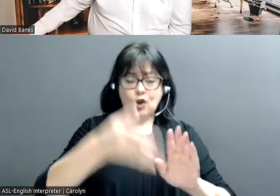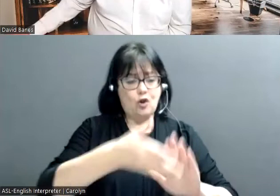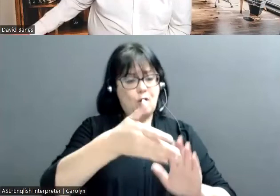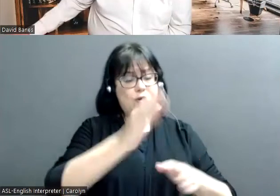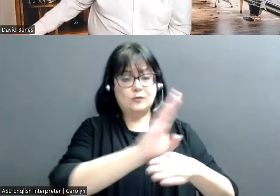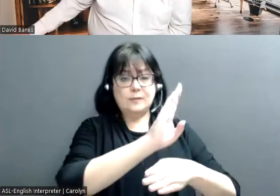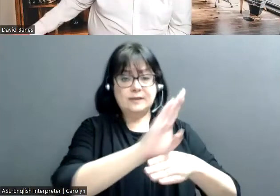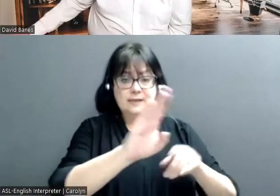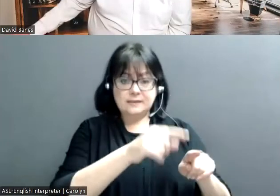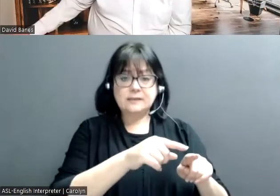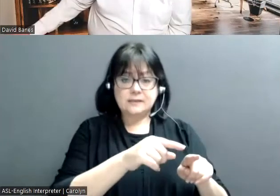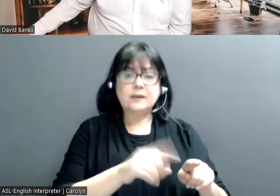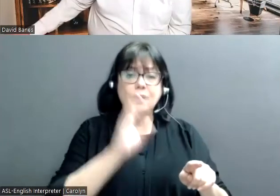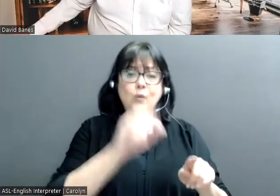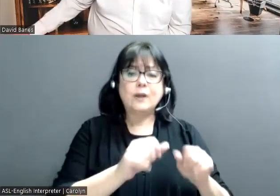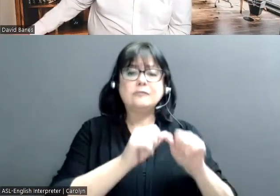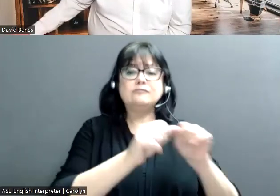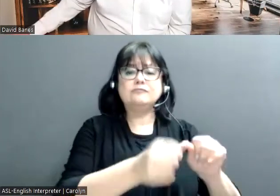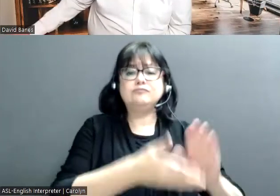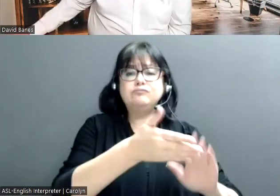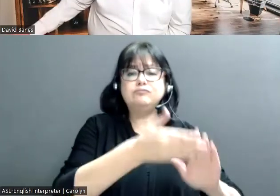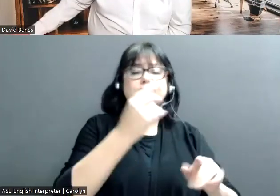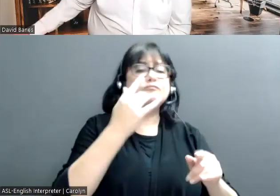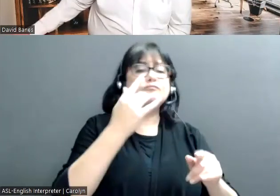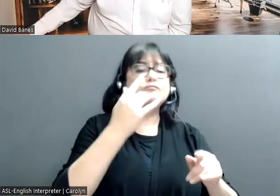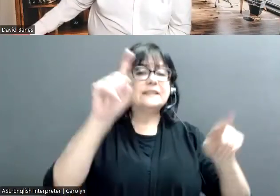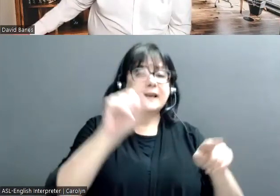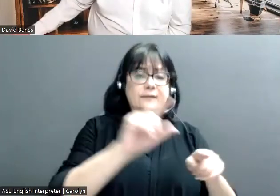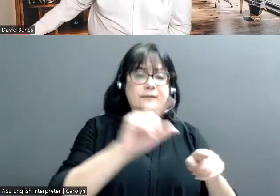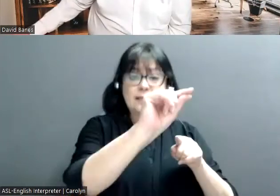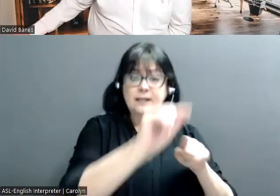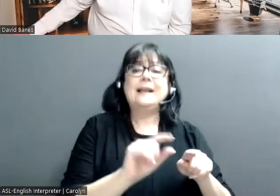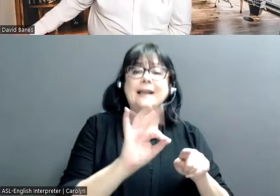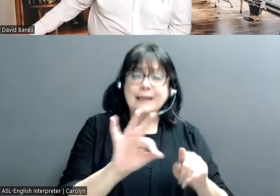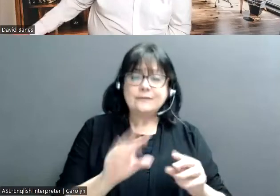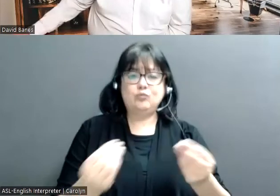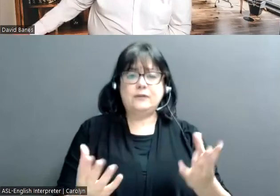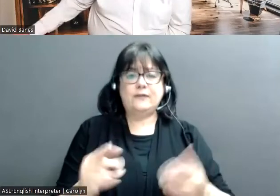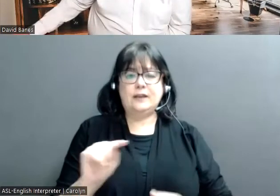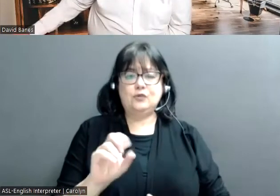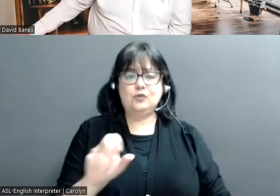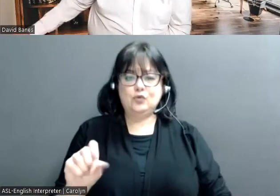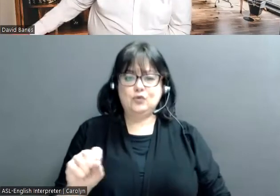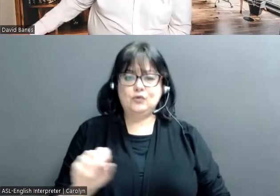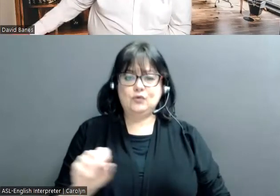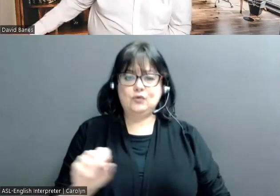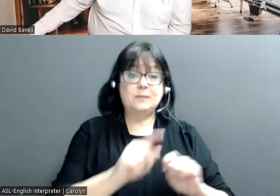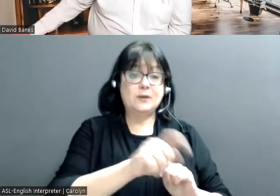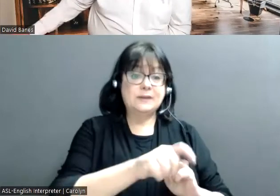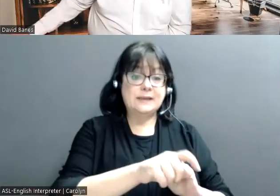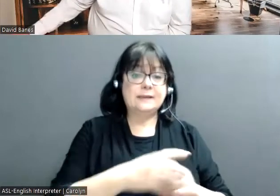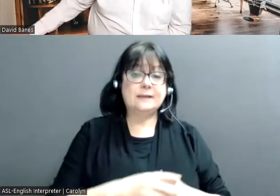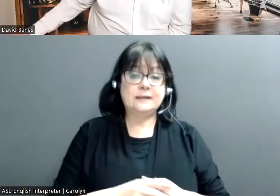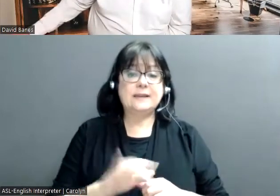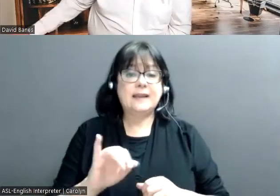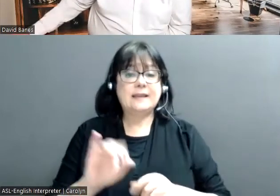the tools that their employees need in order to be successful. Brian points out quite well to the fact that most accommodations don't cost